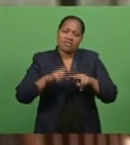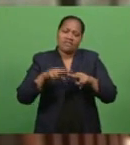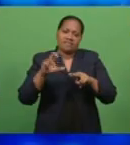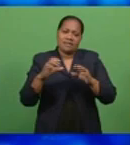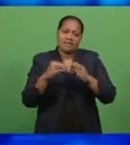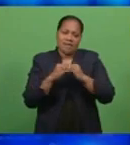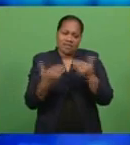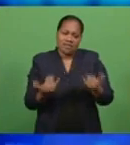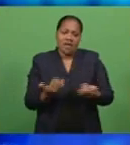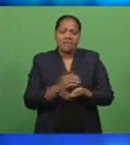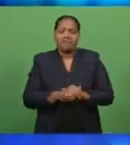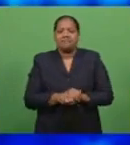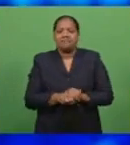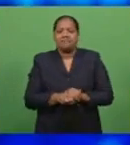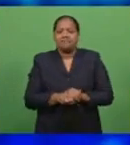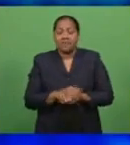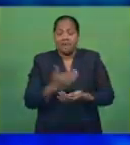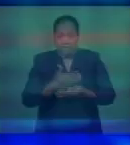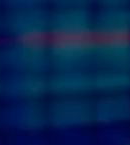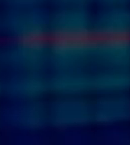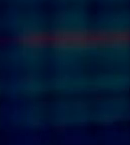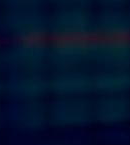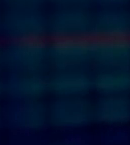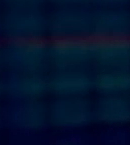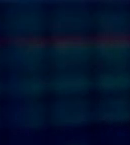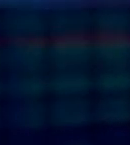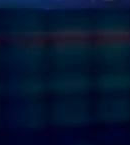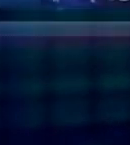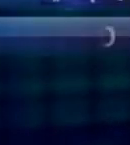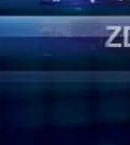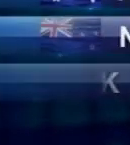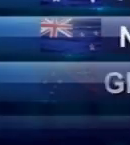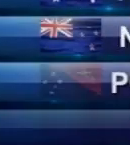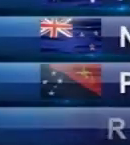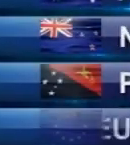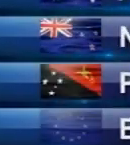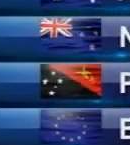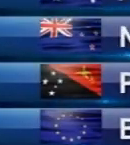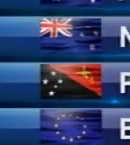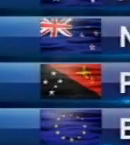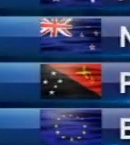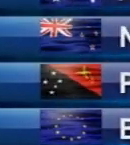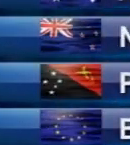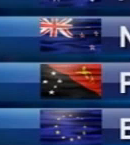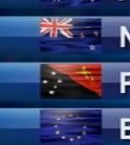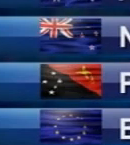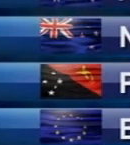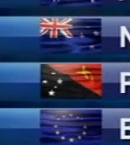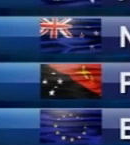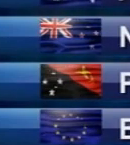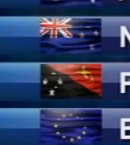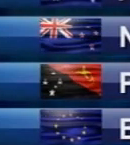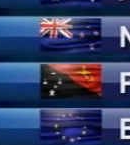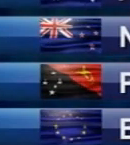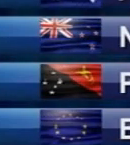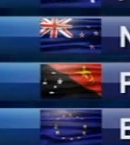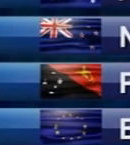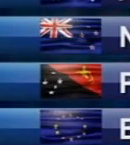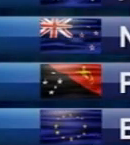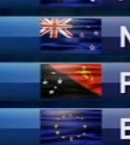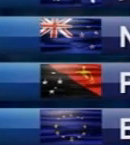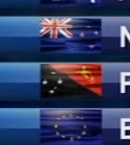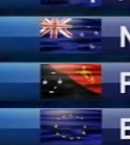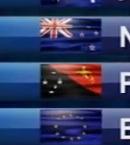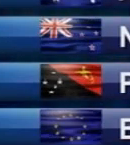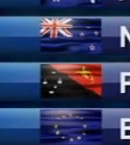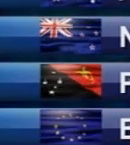Vinaka. On a day that the world grapples with oil prices, let's see how our currency fared on the second day of the week. The Fiji dollar